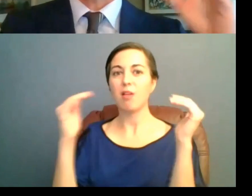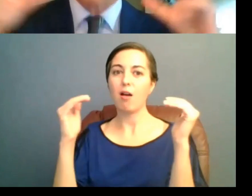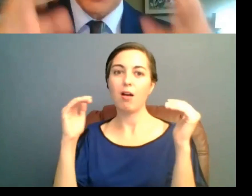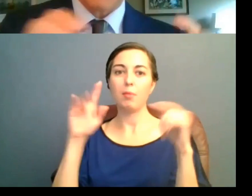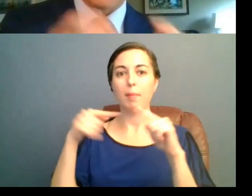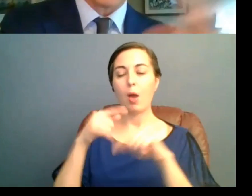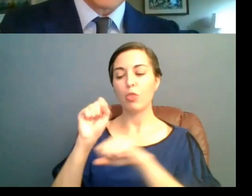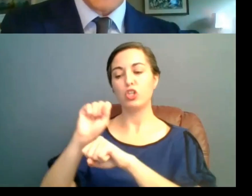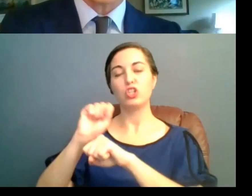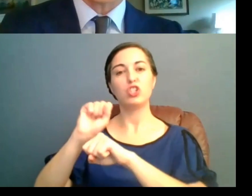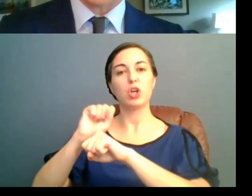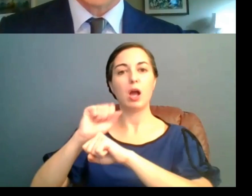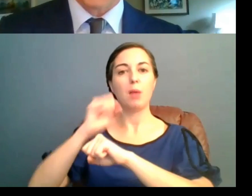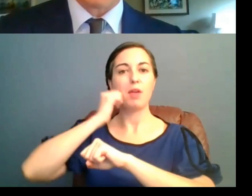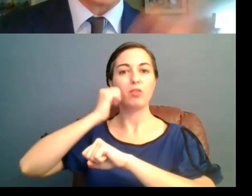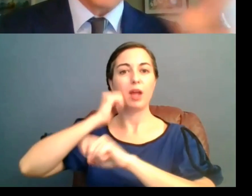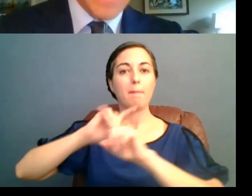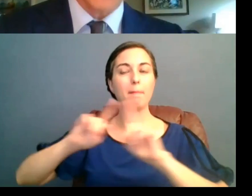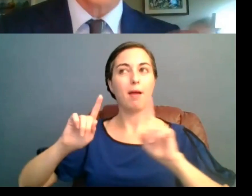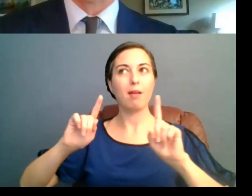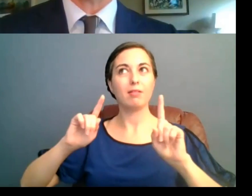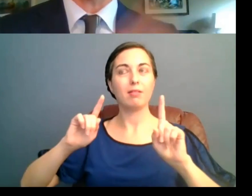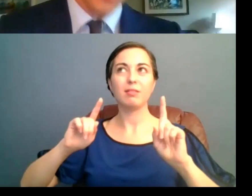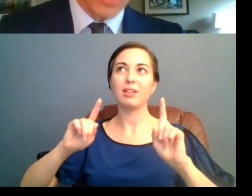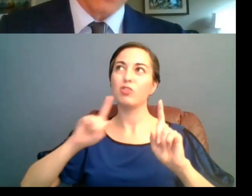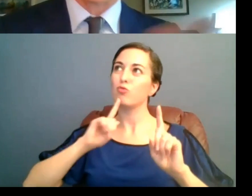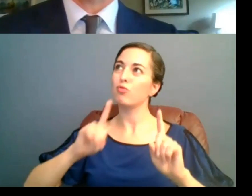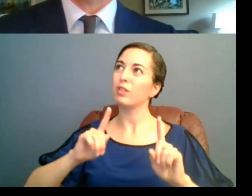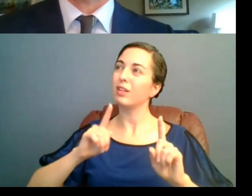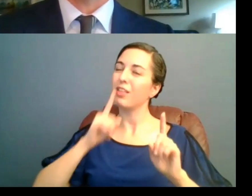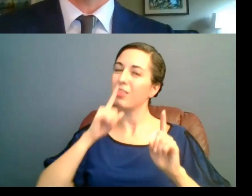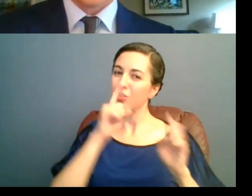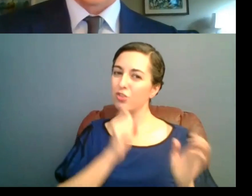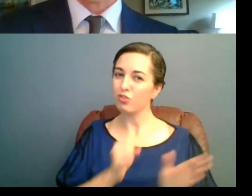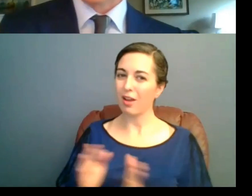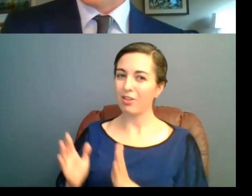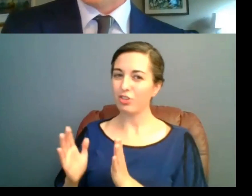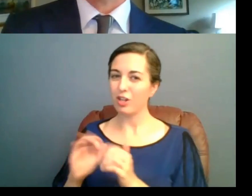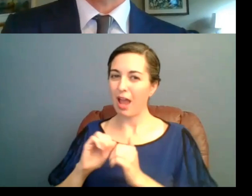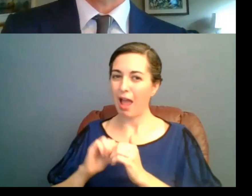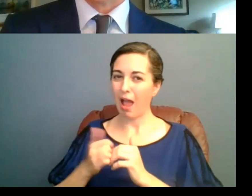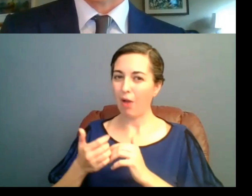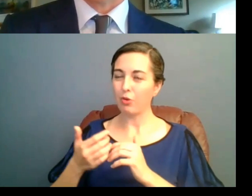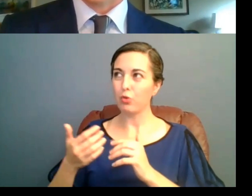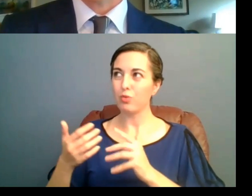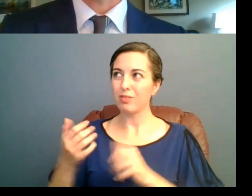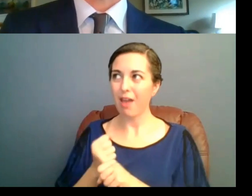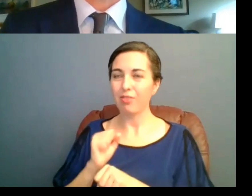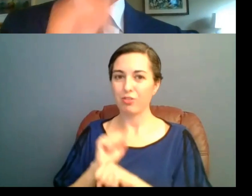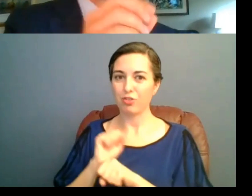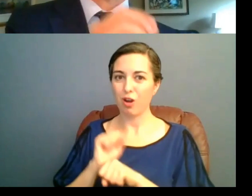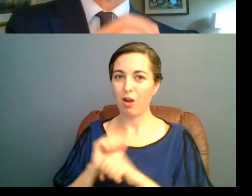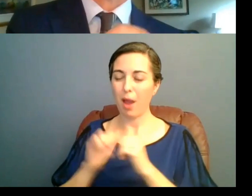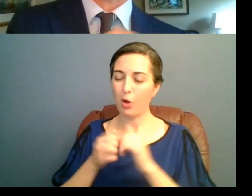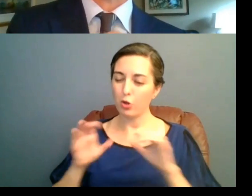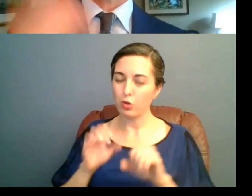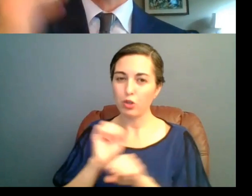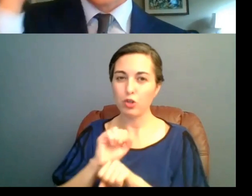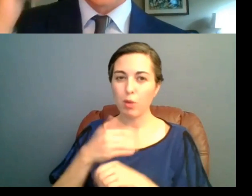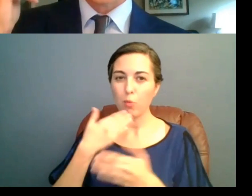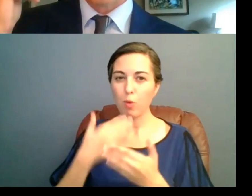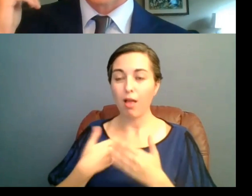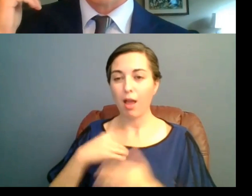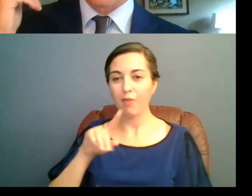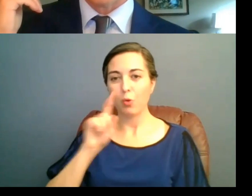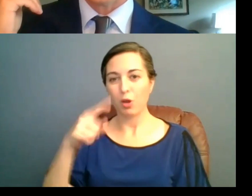the job, but it's really about the tactical, how you went about landing the job and doing your job well. That's what I hope students take away. I do have a question for Ms.